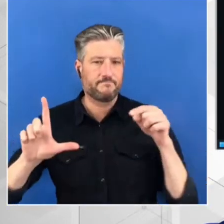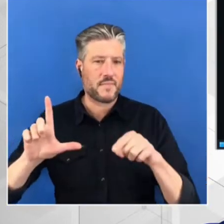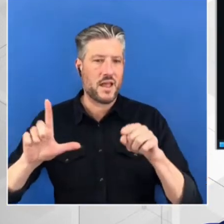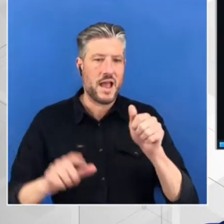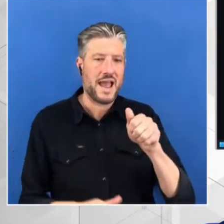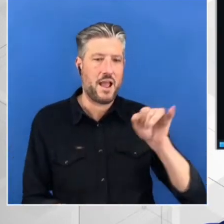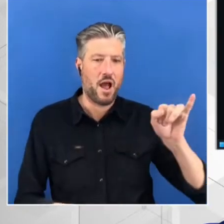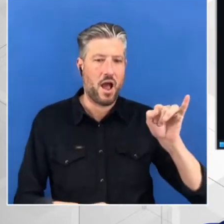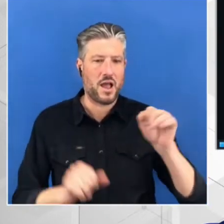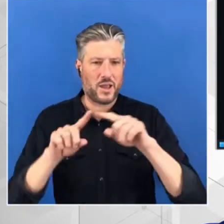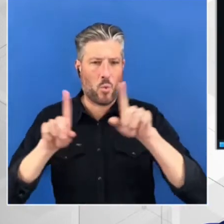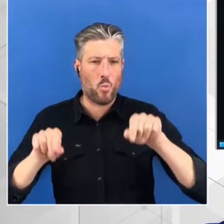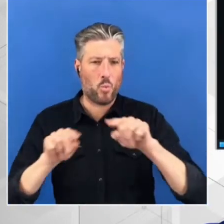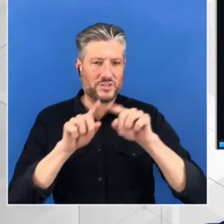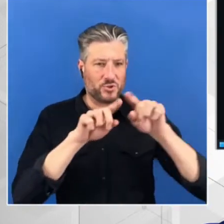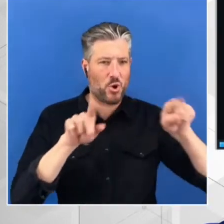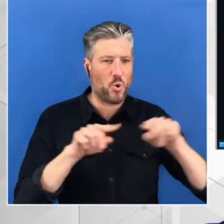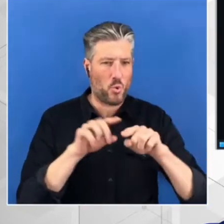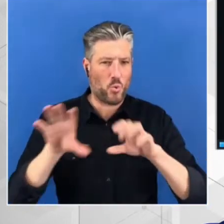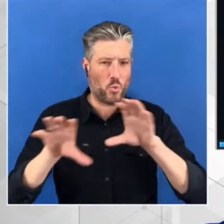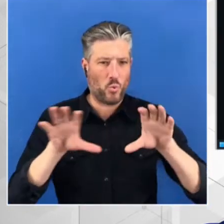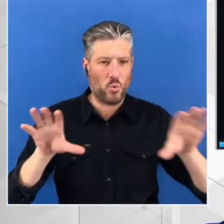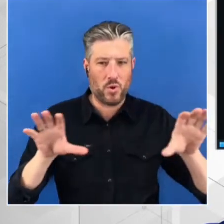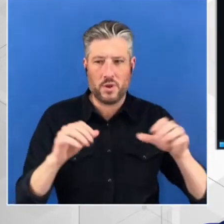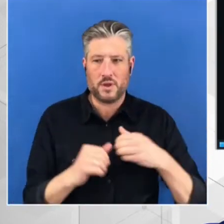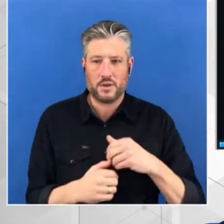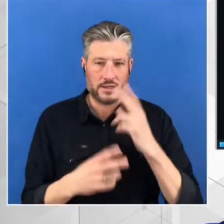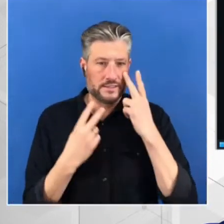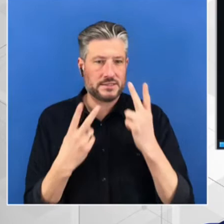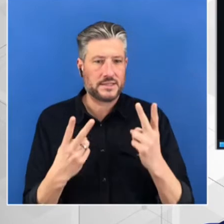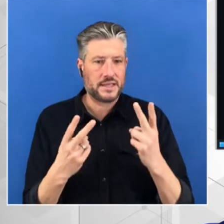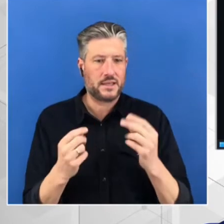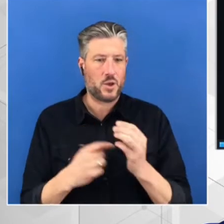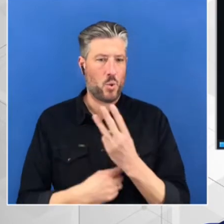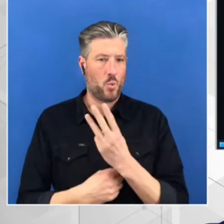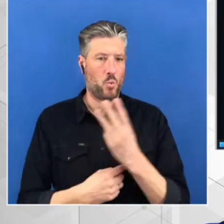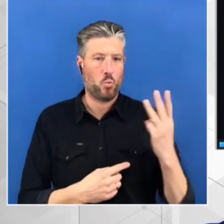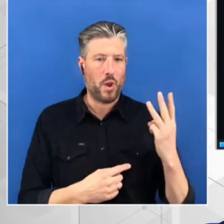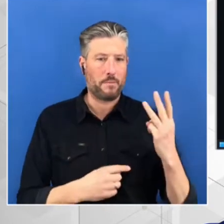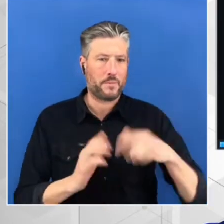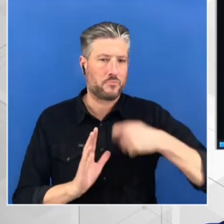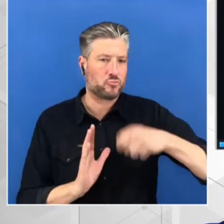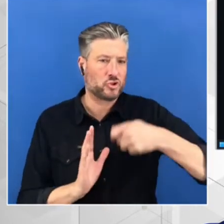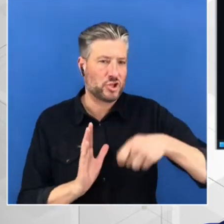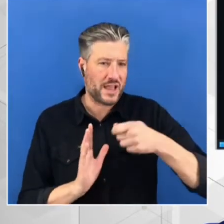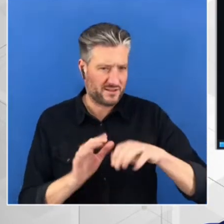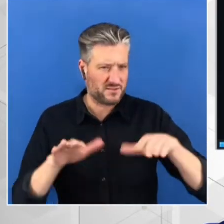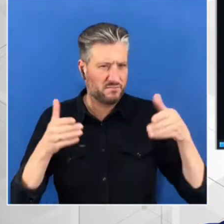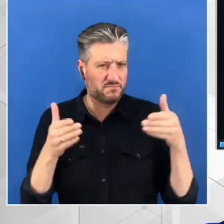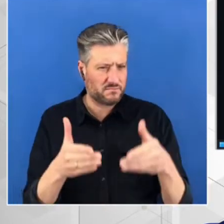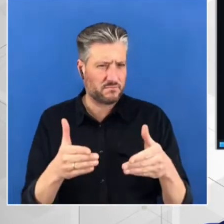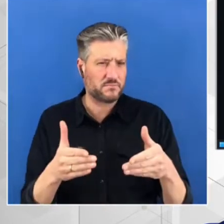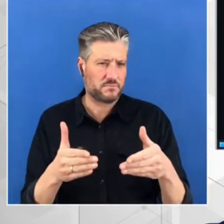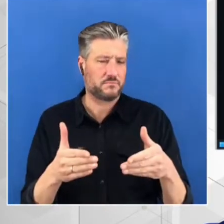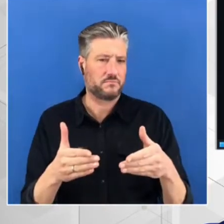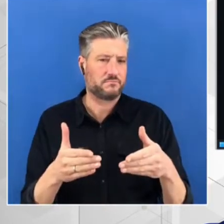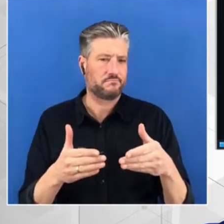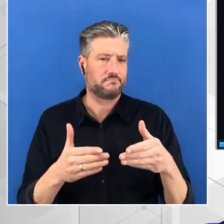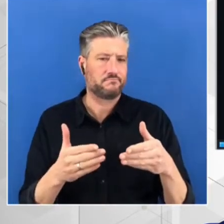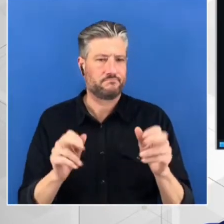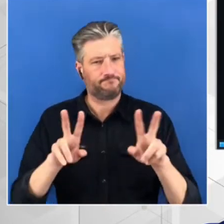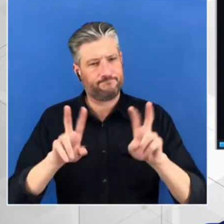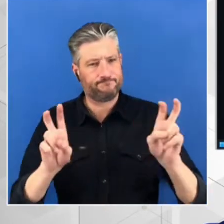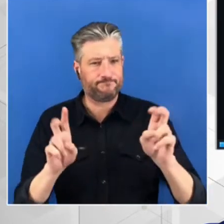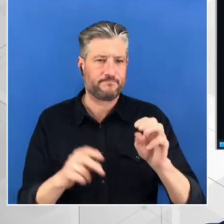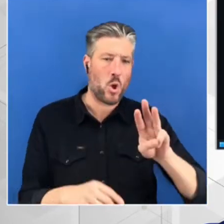web projects and resources for those building Windows applications. Let me pop this URL into the chat right